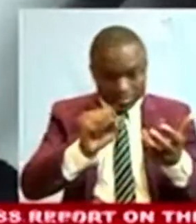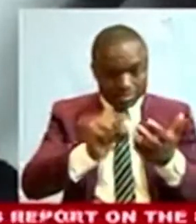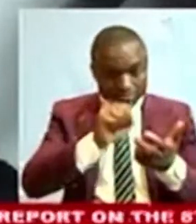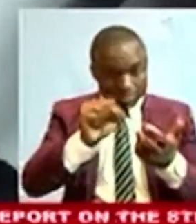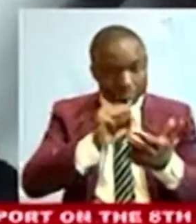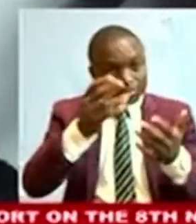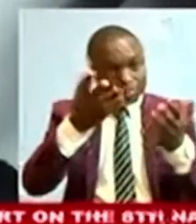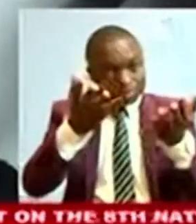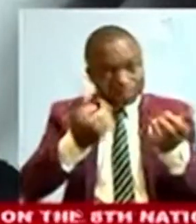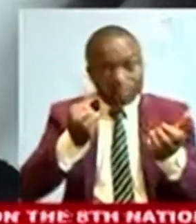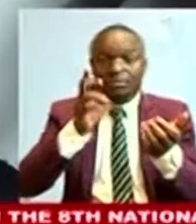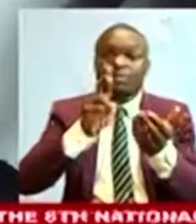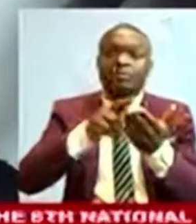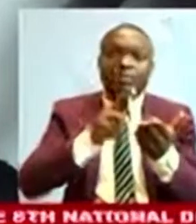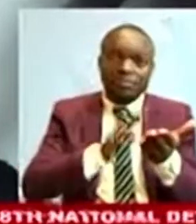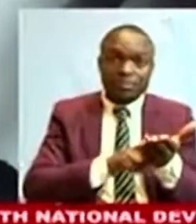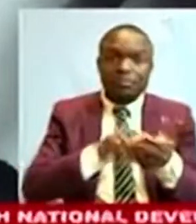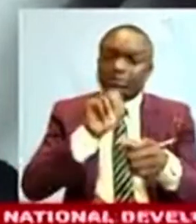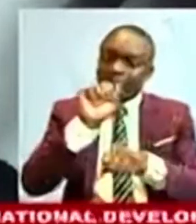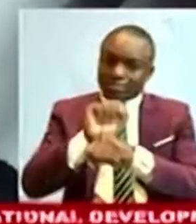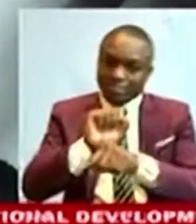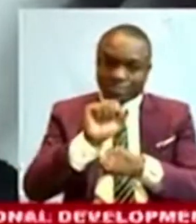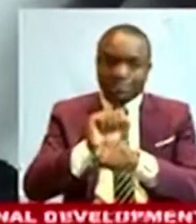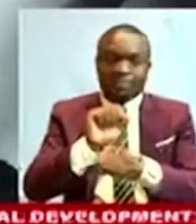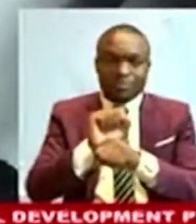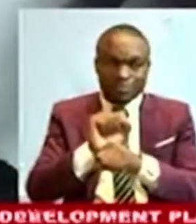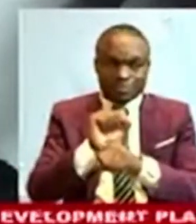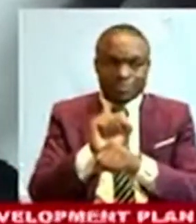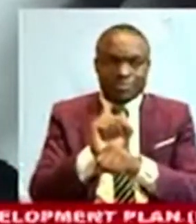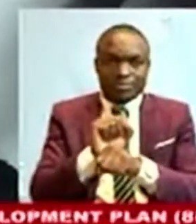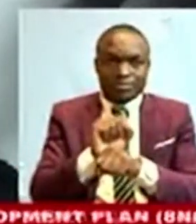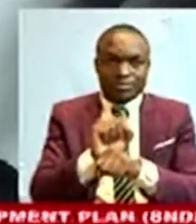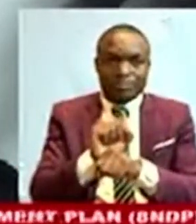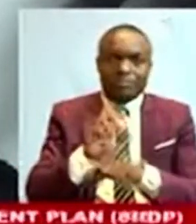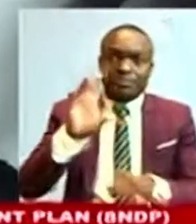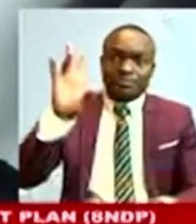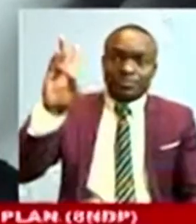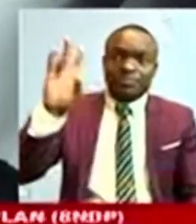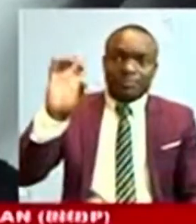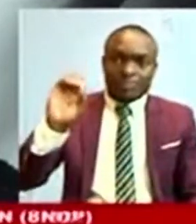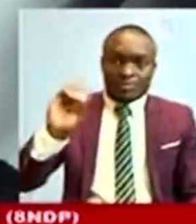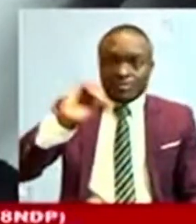that the performance was actually at 70%